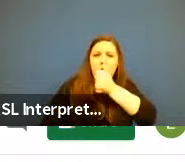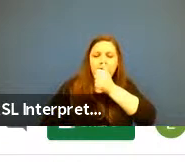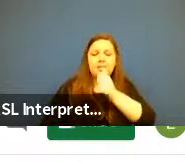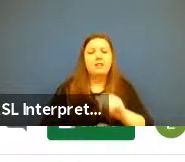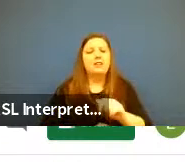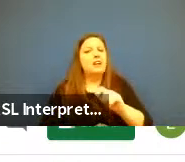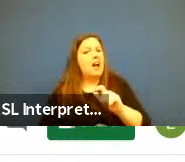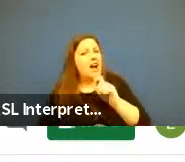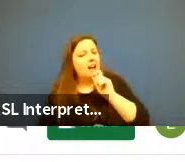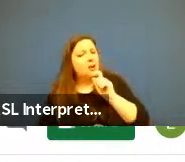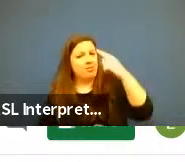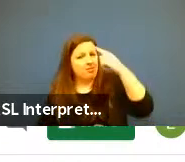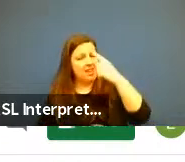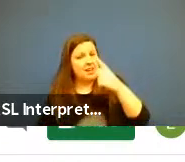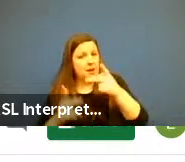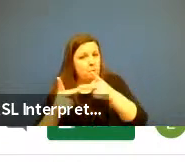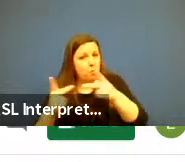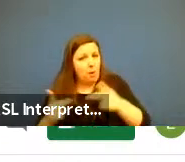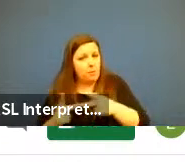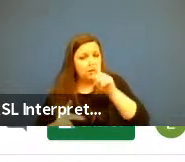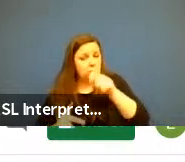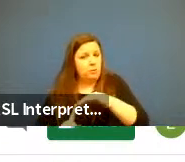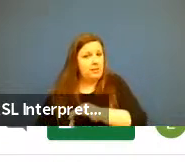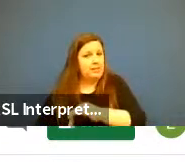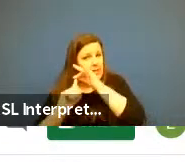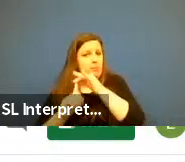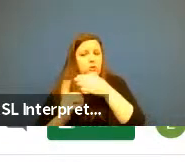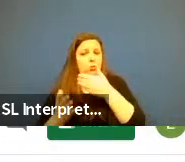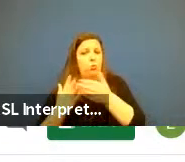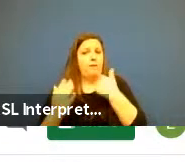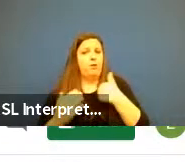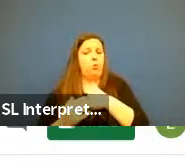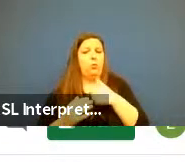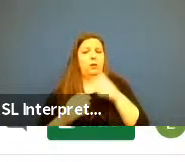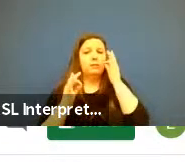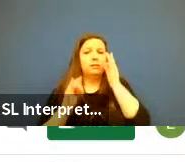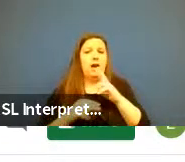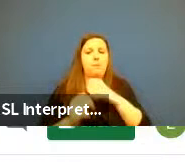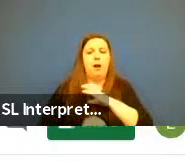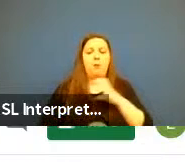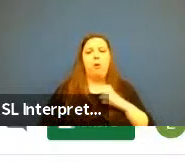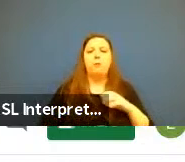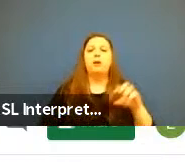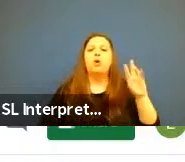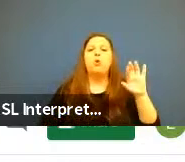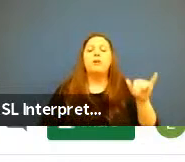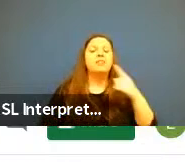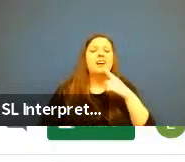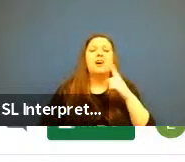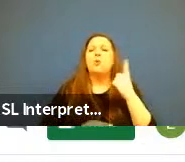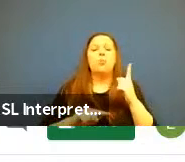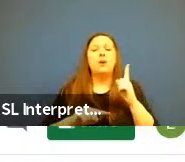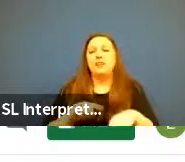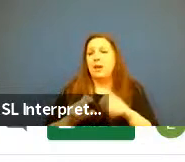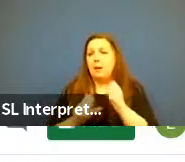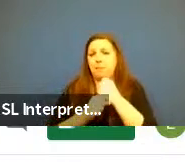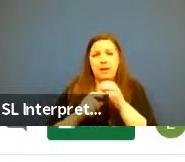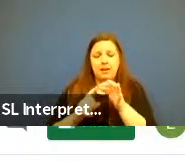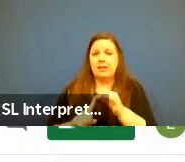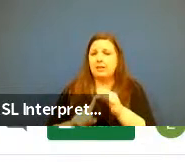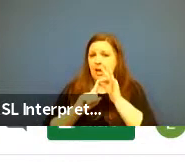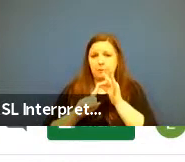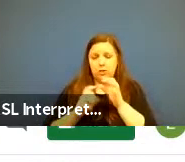be an exception to whatever we decide about our committees. No, it can't be an exception because remember, we have to check and then